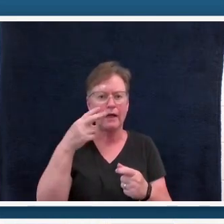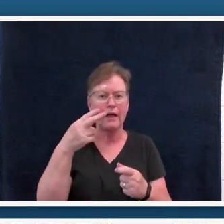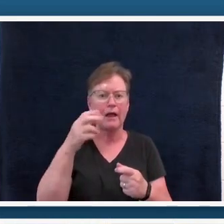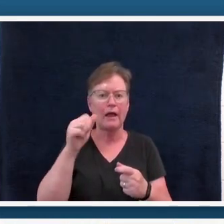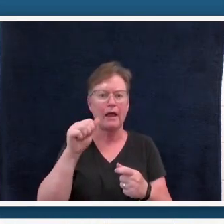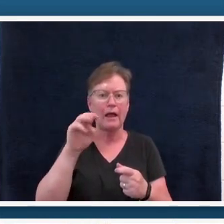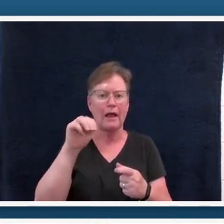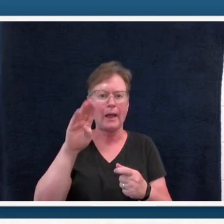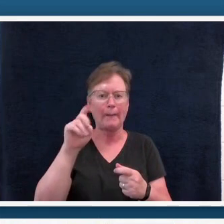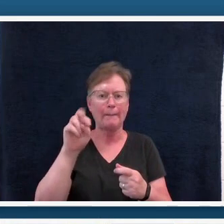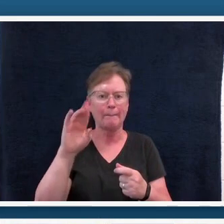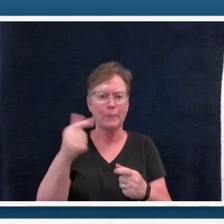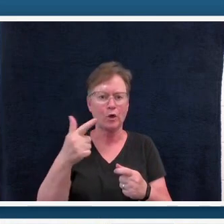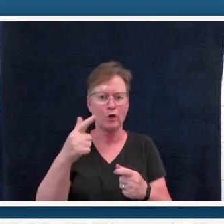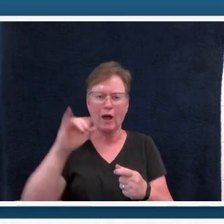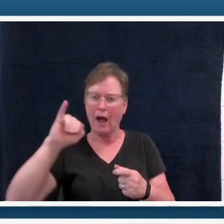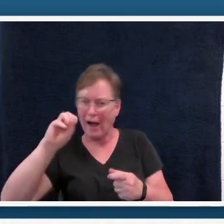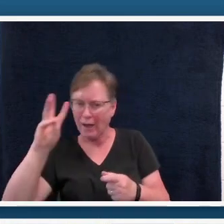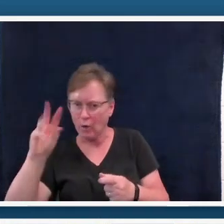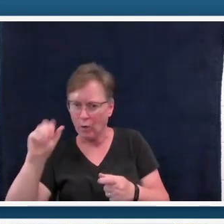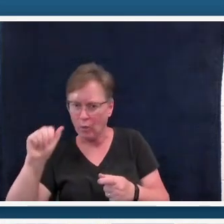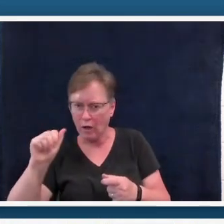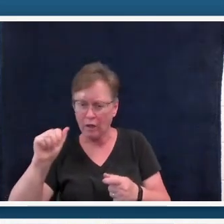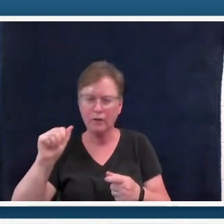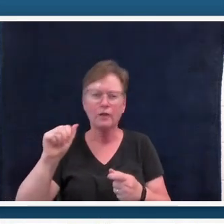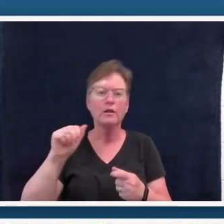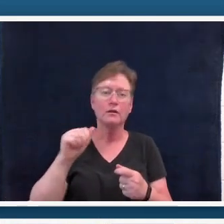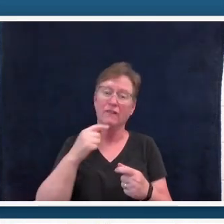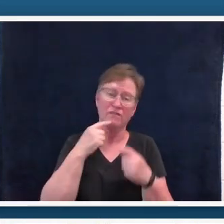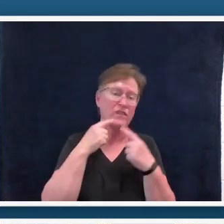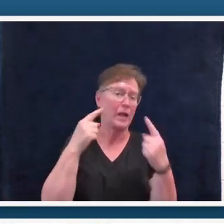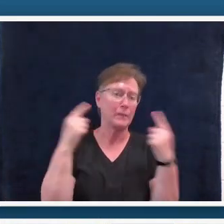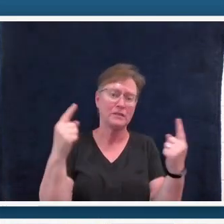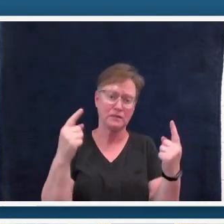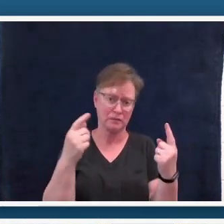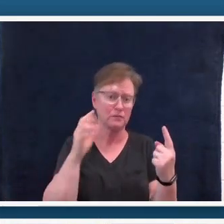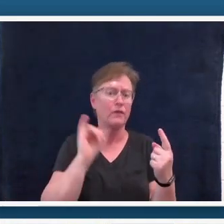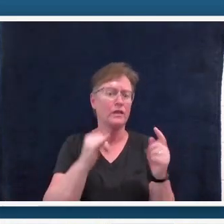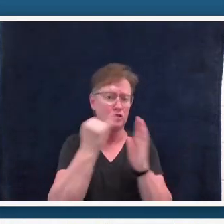Iowa. This is actually a very famous one.